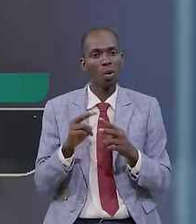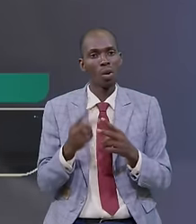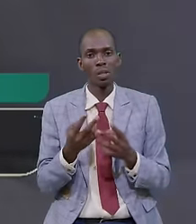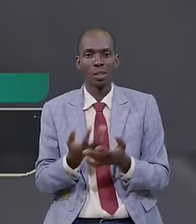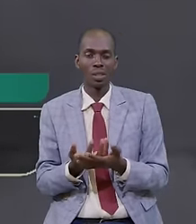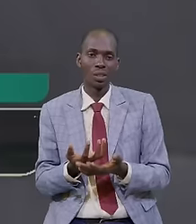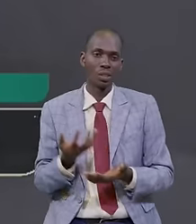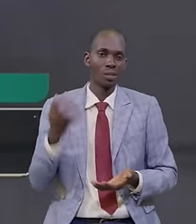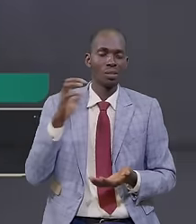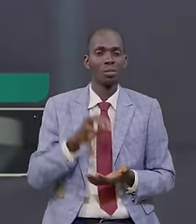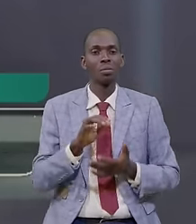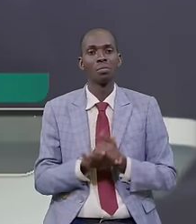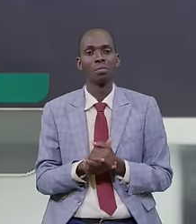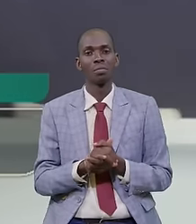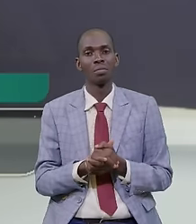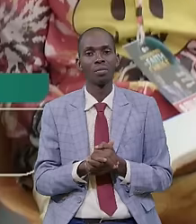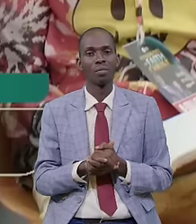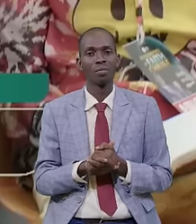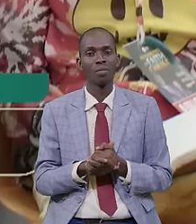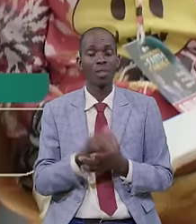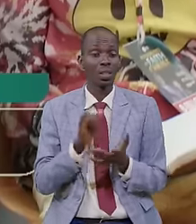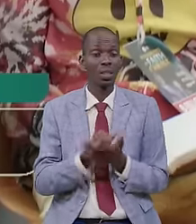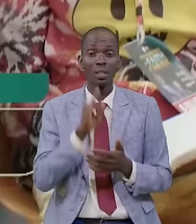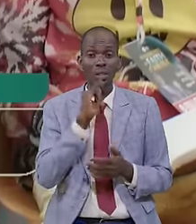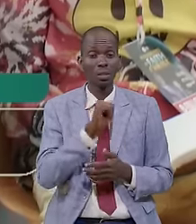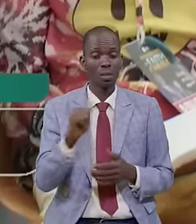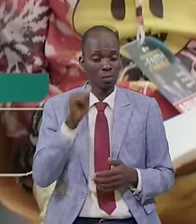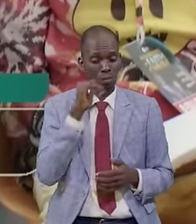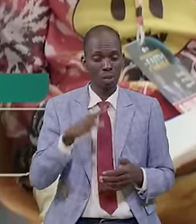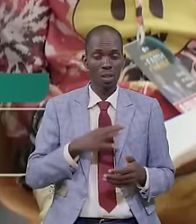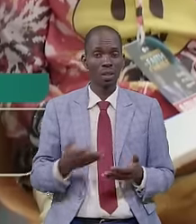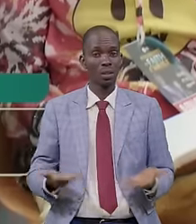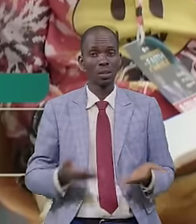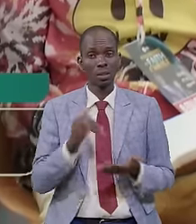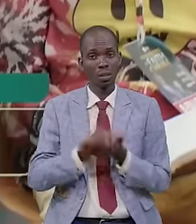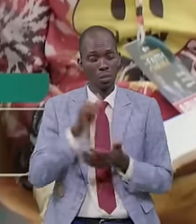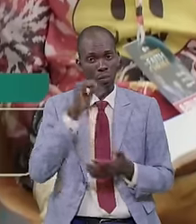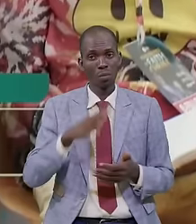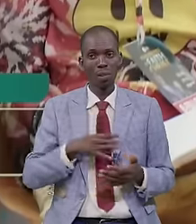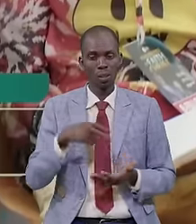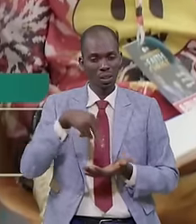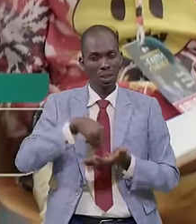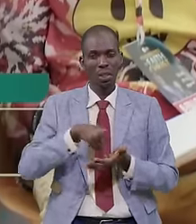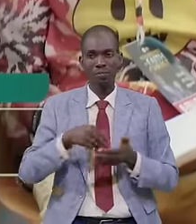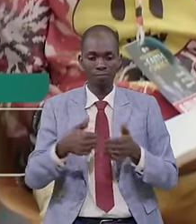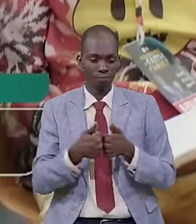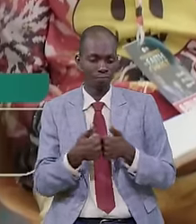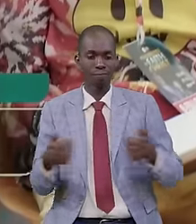or rich. That's a lady. She stood out. She had a